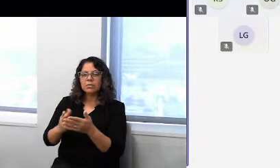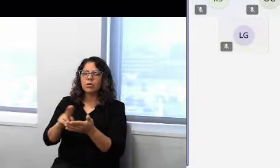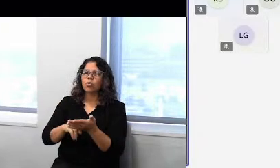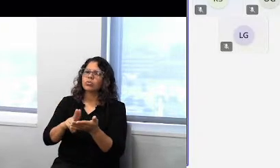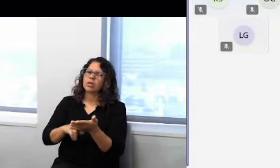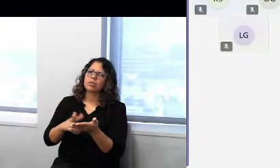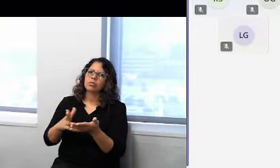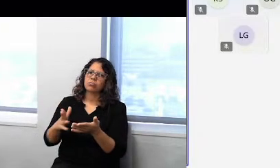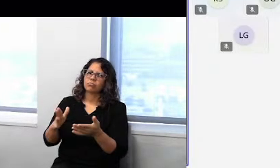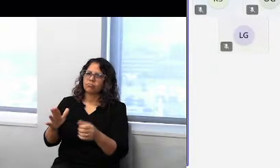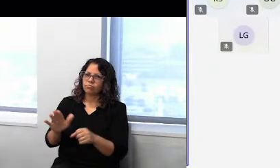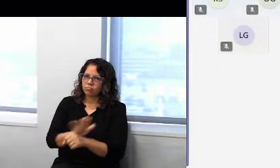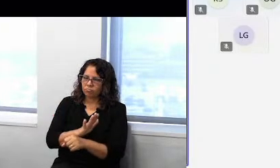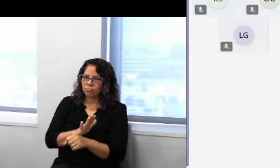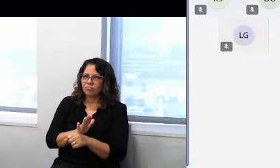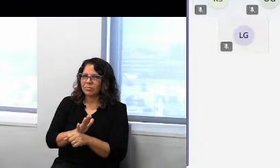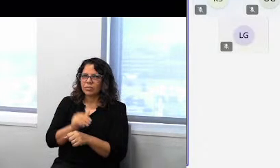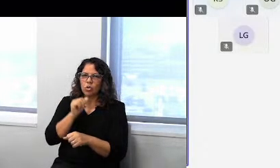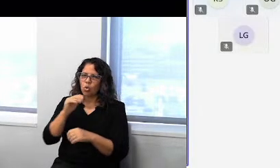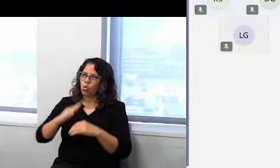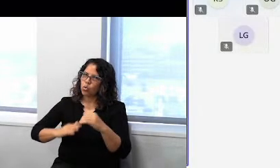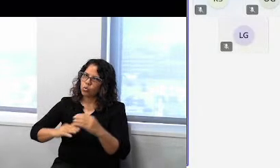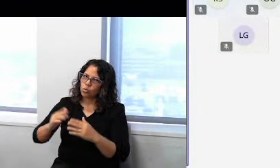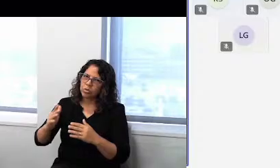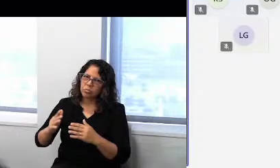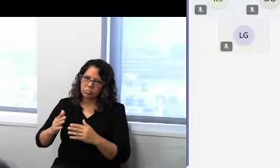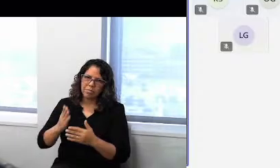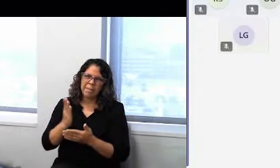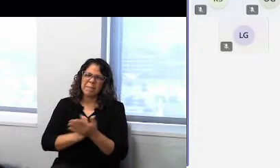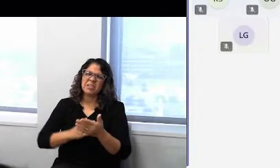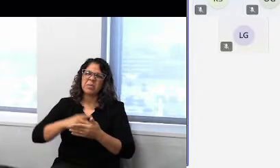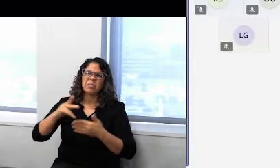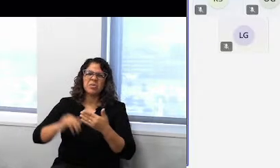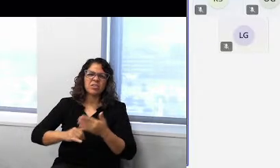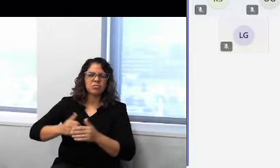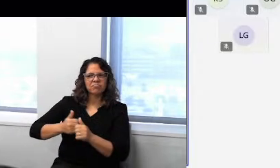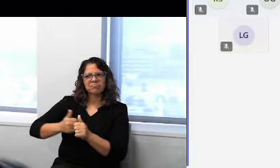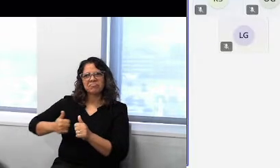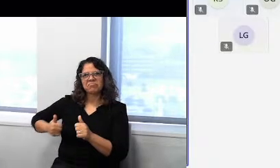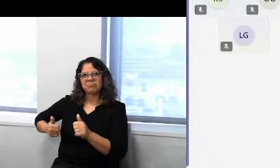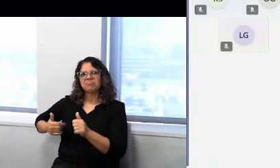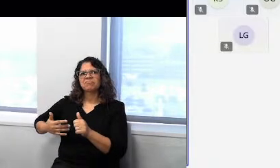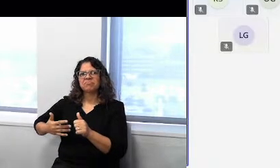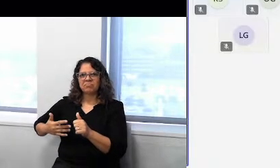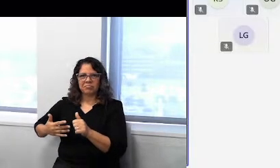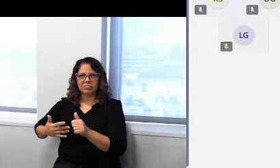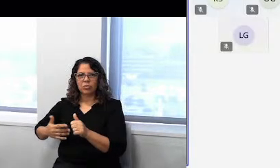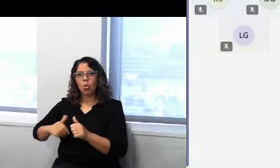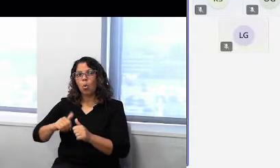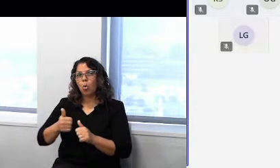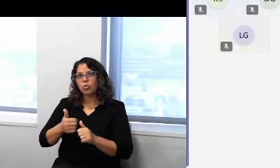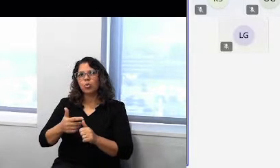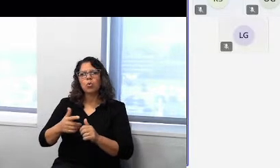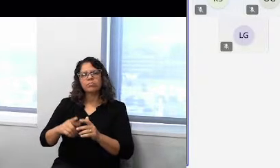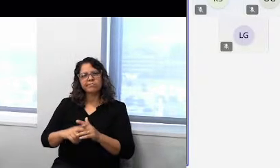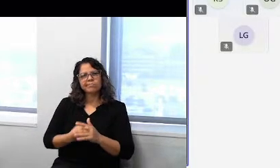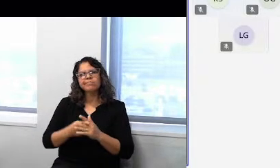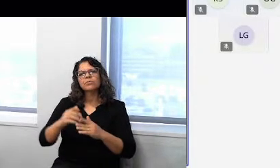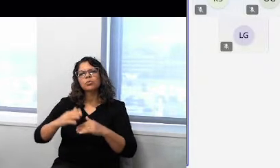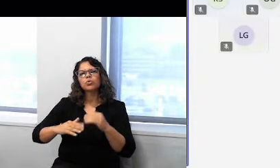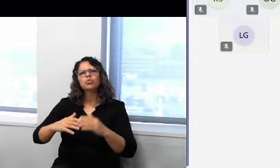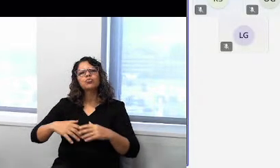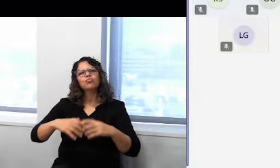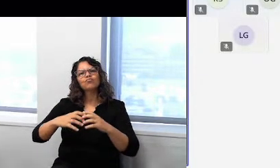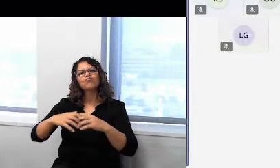are delayed, and some are under construction. Yeah. Can you give a kind of